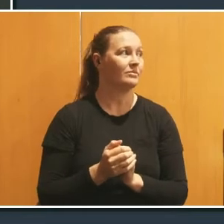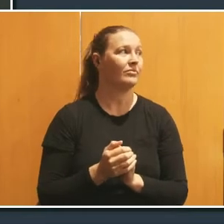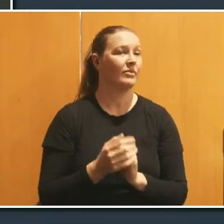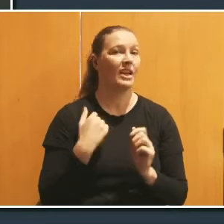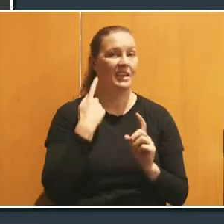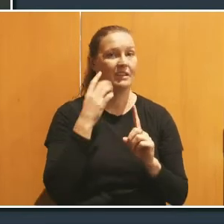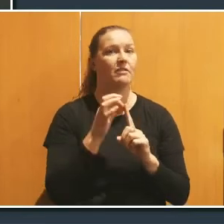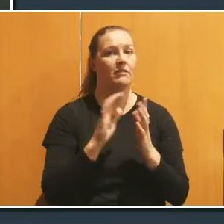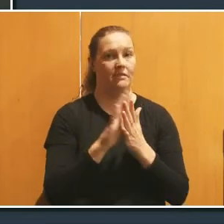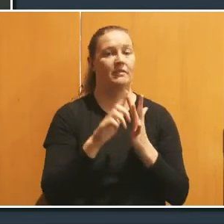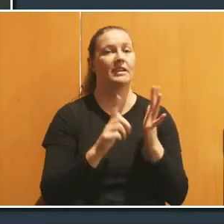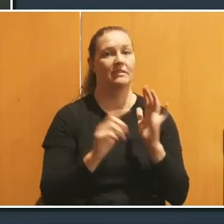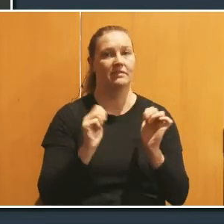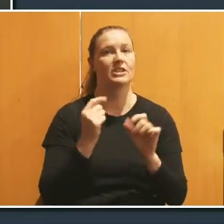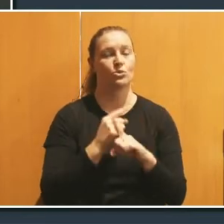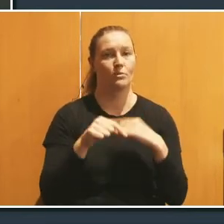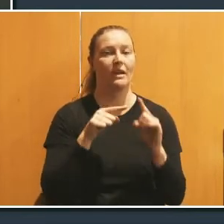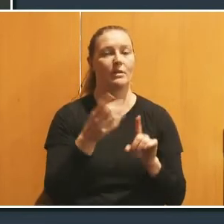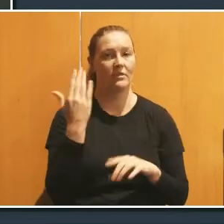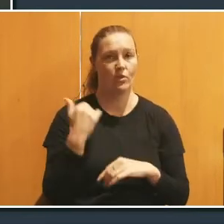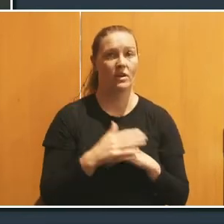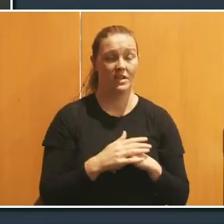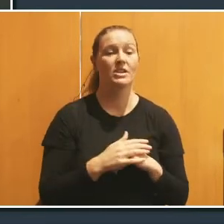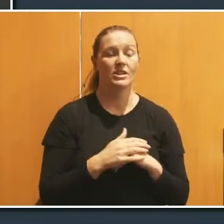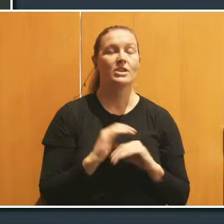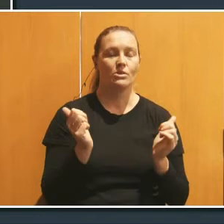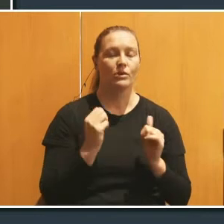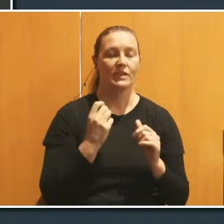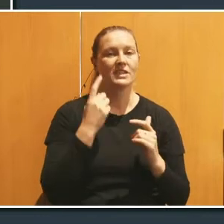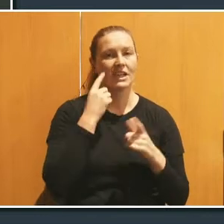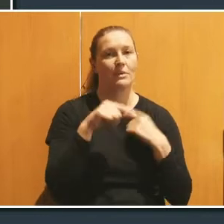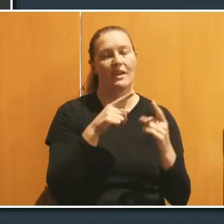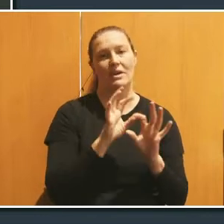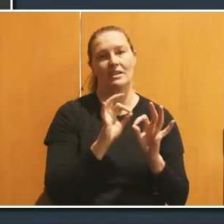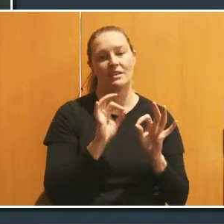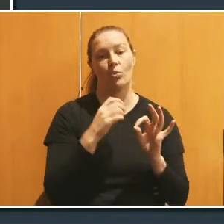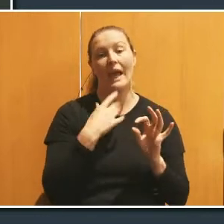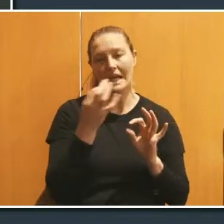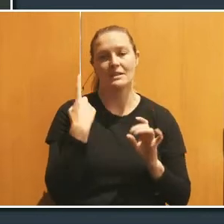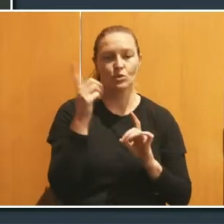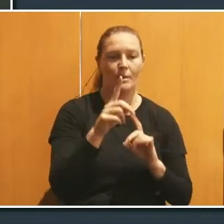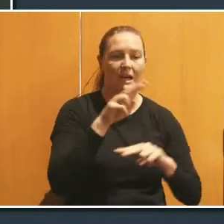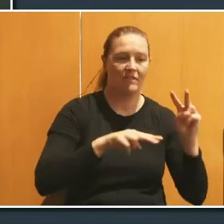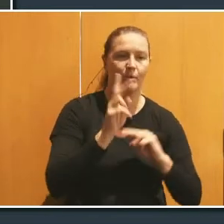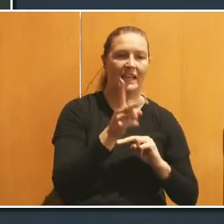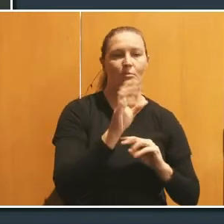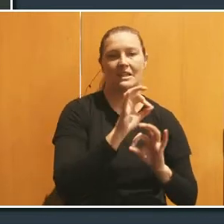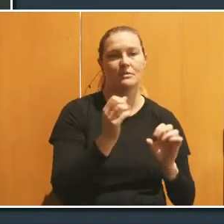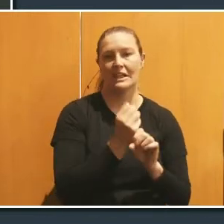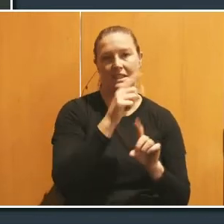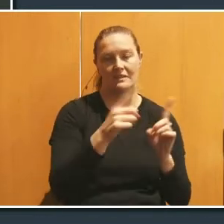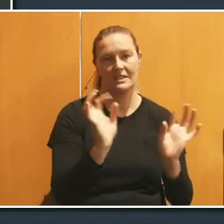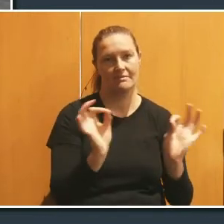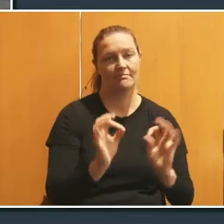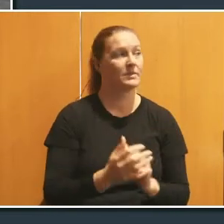everyone about. So yeah, no, we have gone down that route, but yeah, it didn't really make any difference. Thank you.